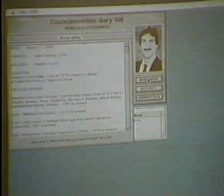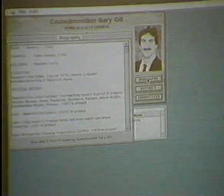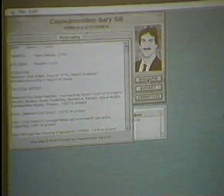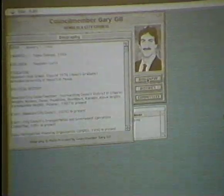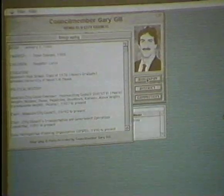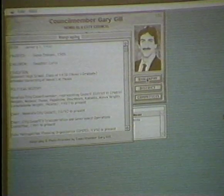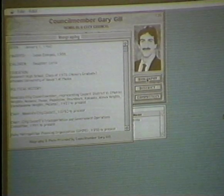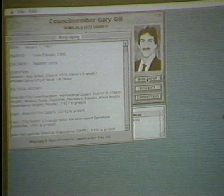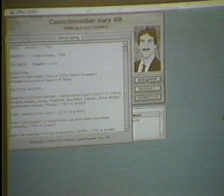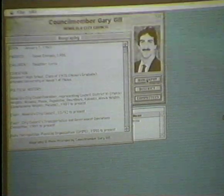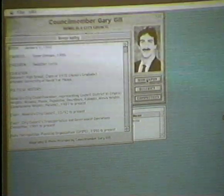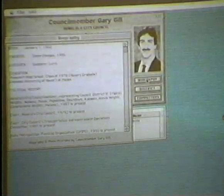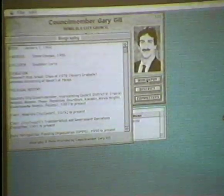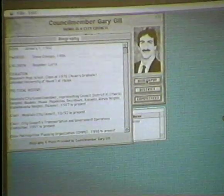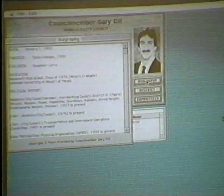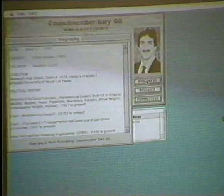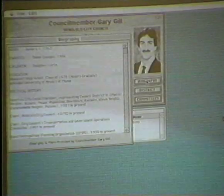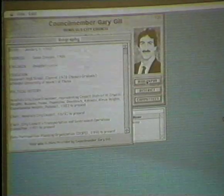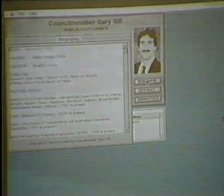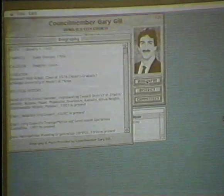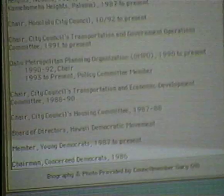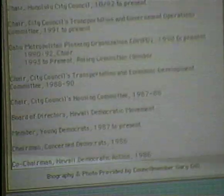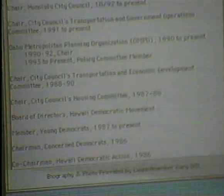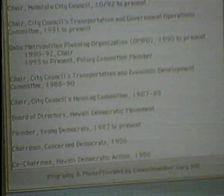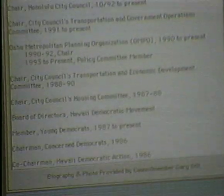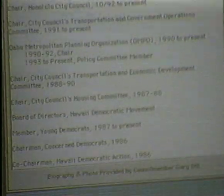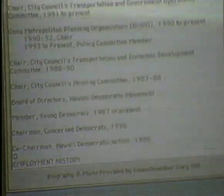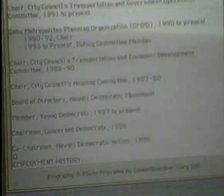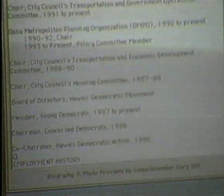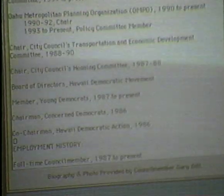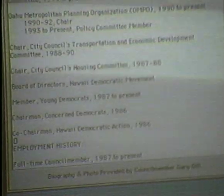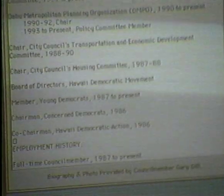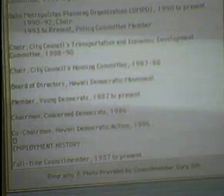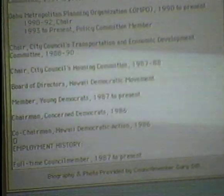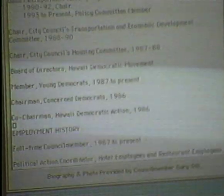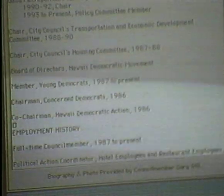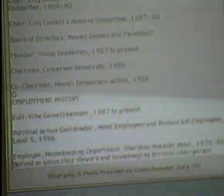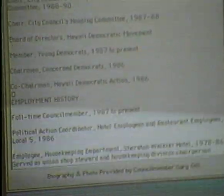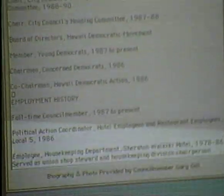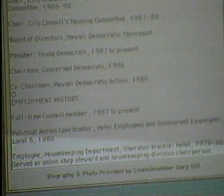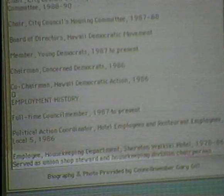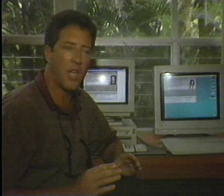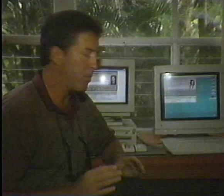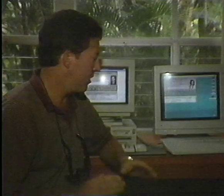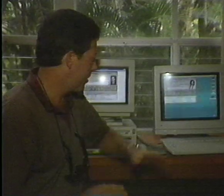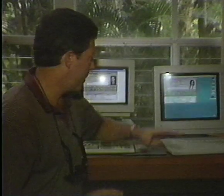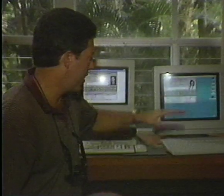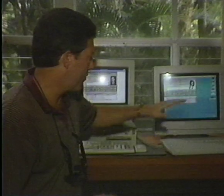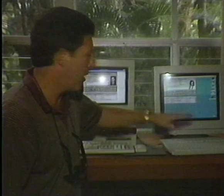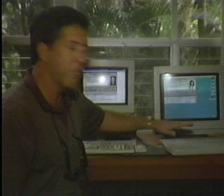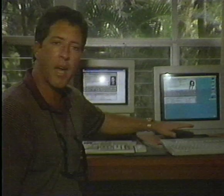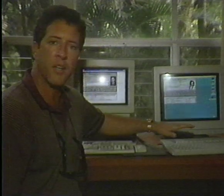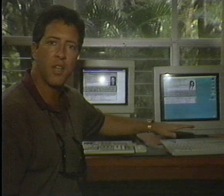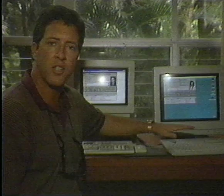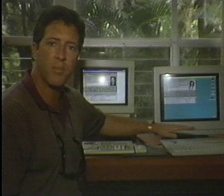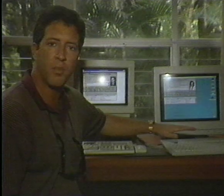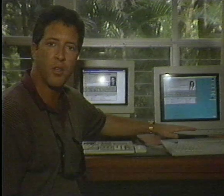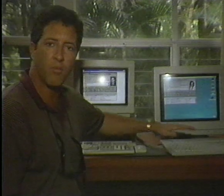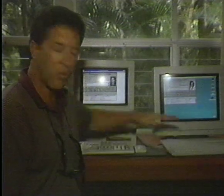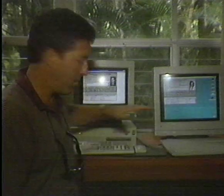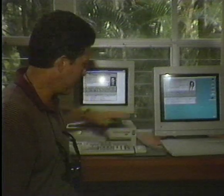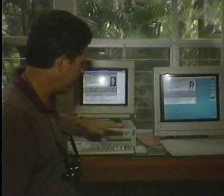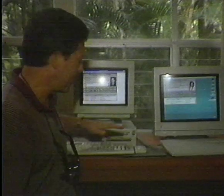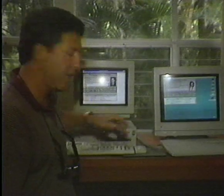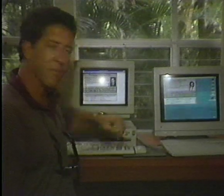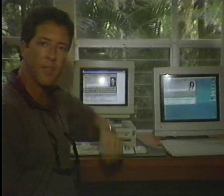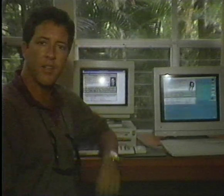getting some elected officials who want to buy copies of the software to give to their constituents. And there are different versions available, depending if you have a Macintosh computer